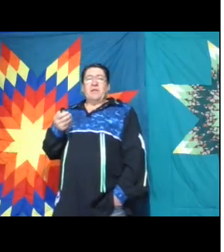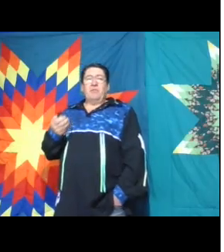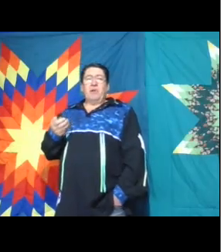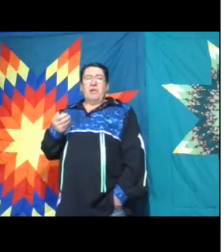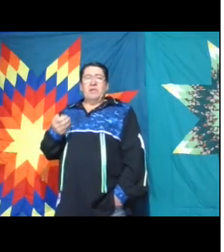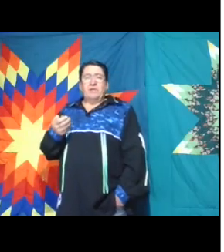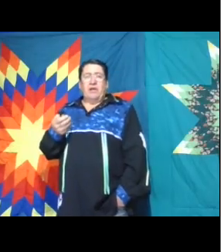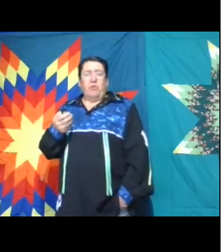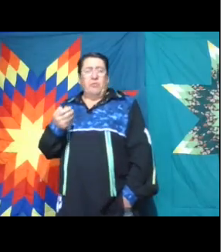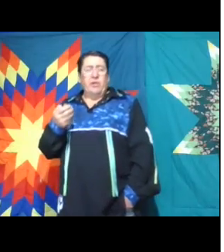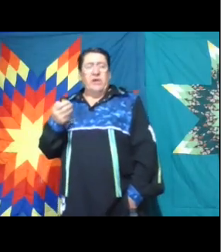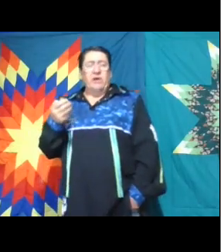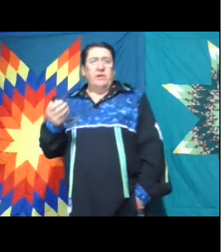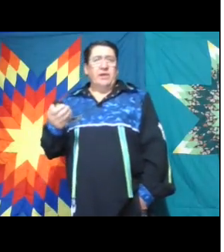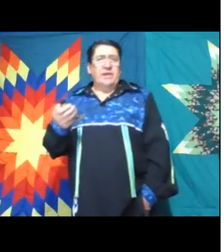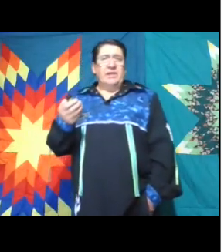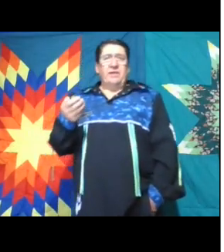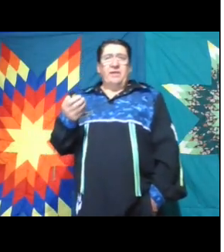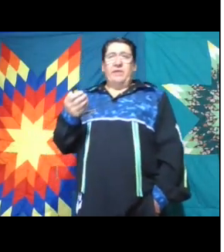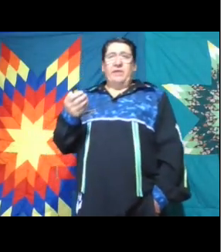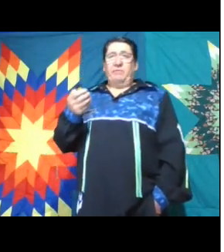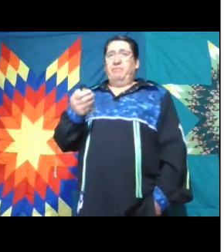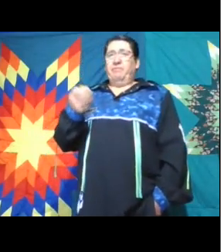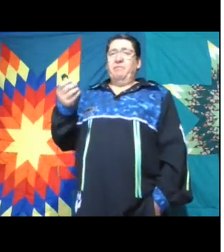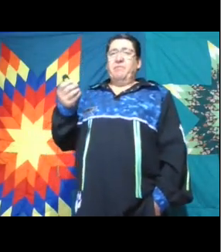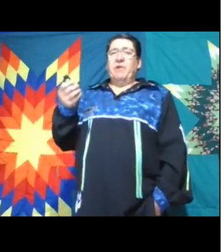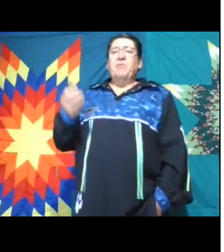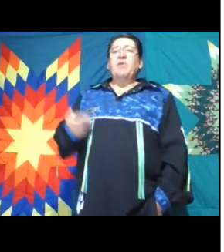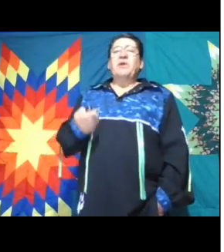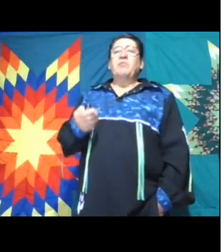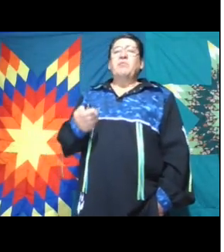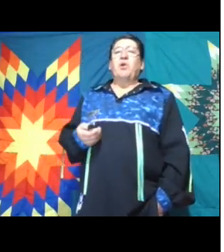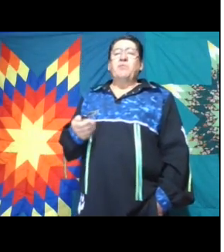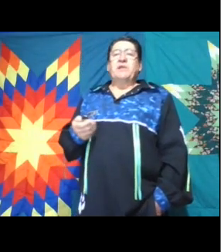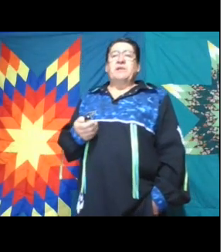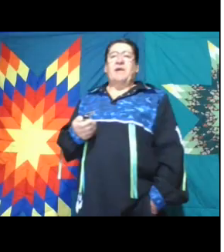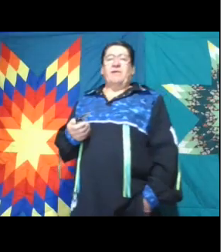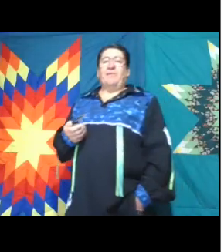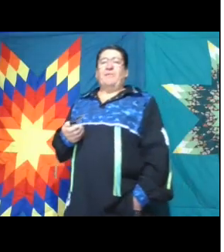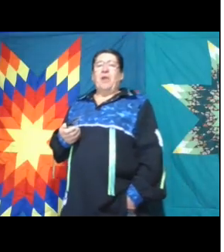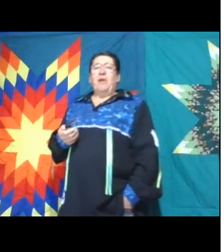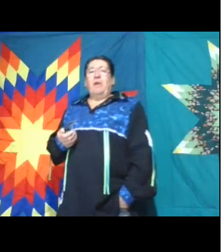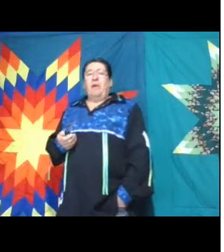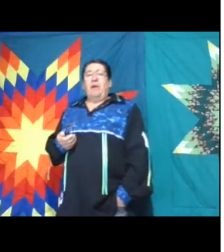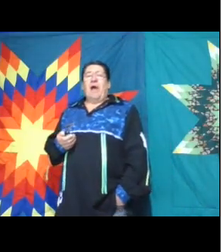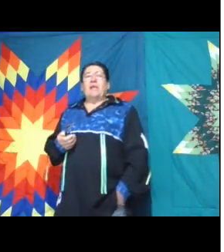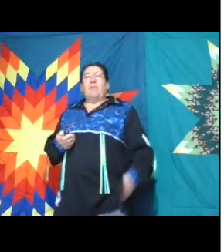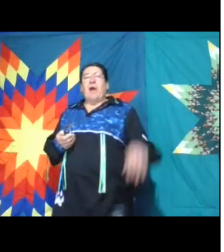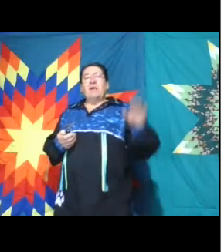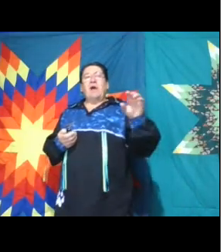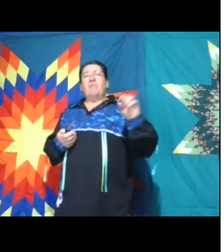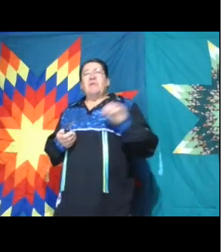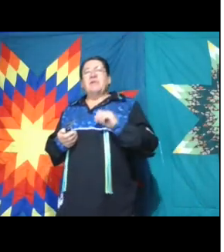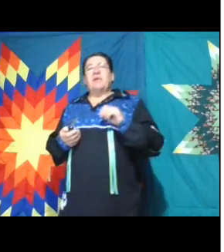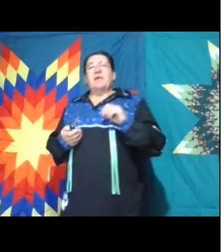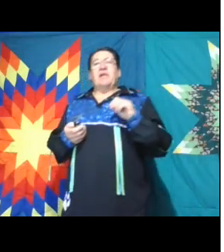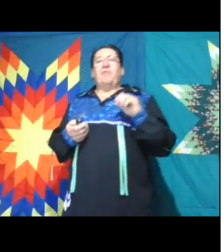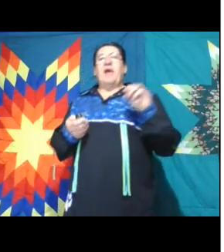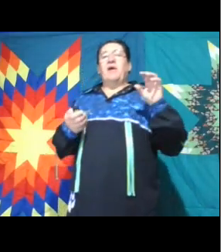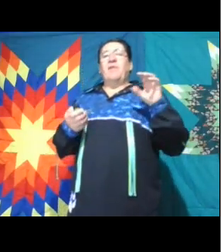or someplace that would be considered a community employment center. At the band